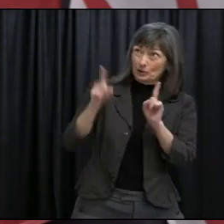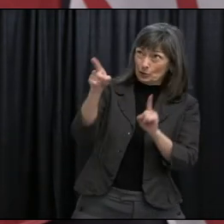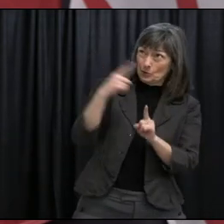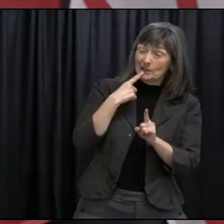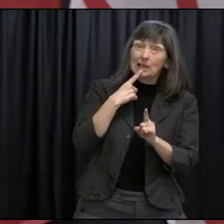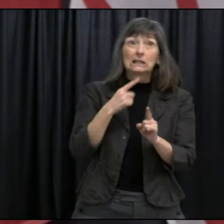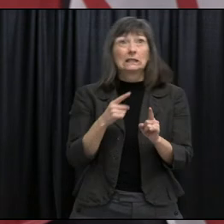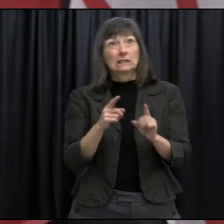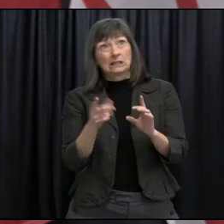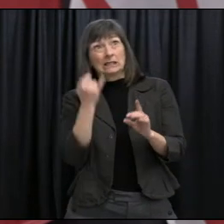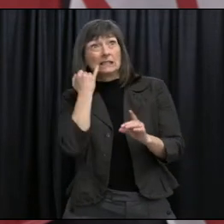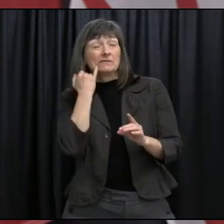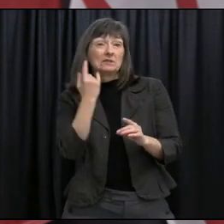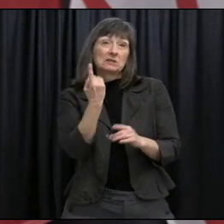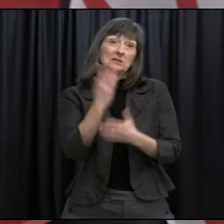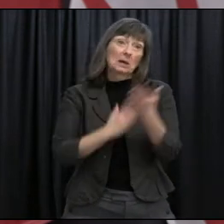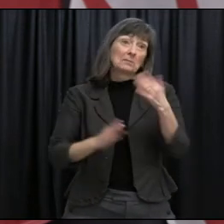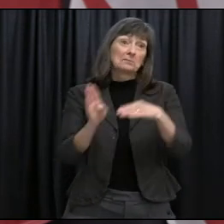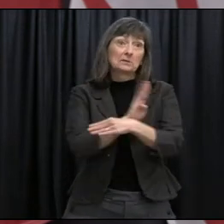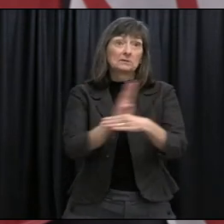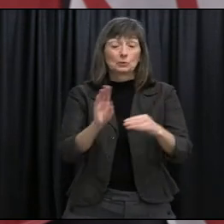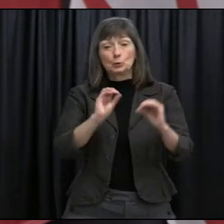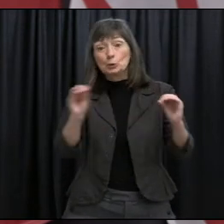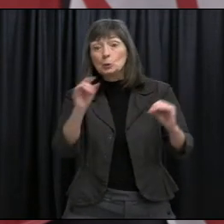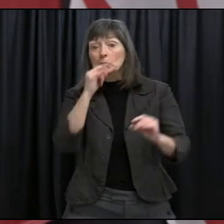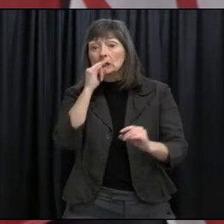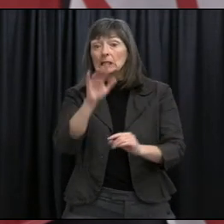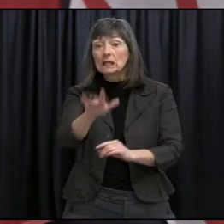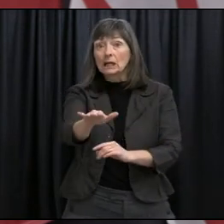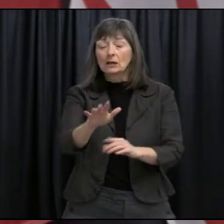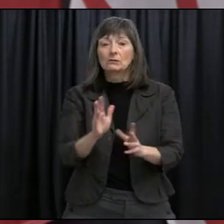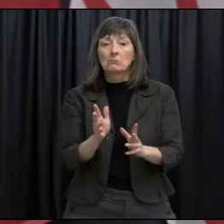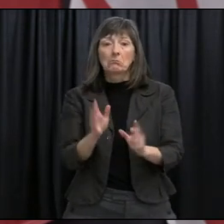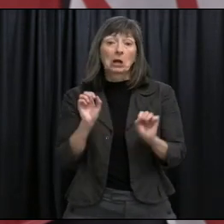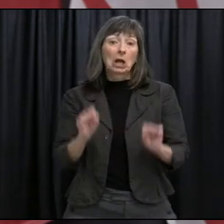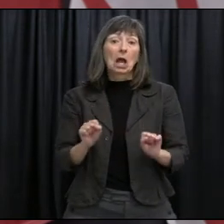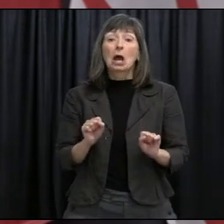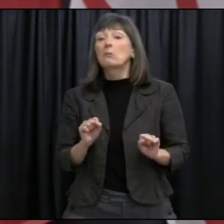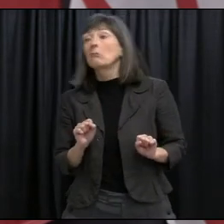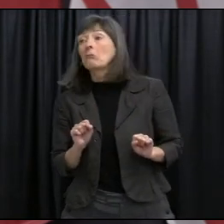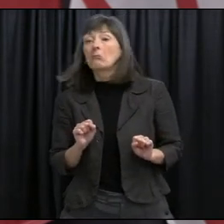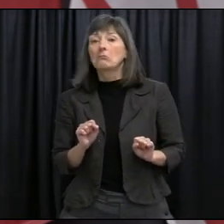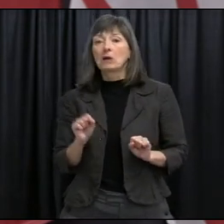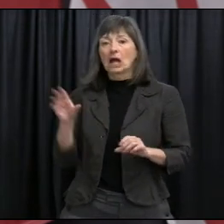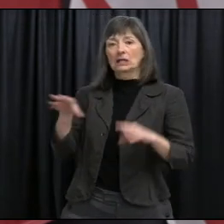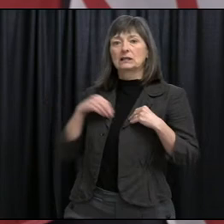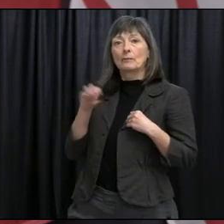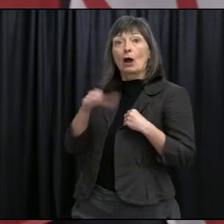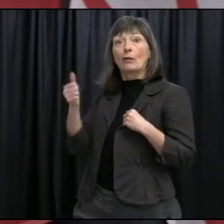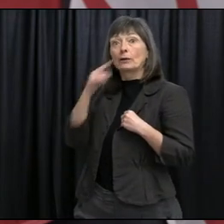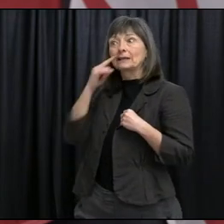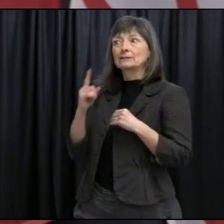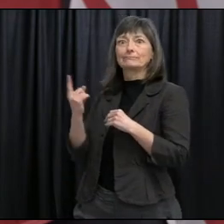children attend, we can certainly look into that and seek guidance from public health.